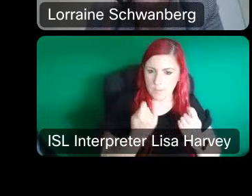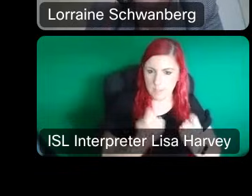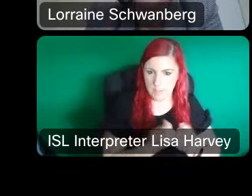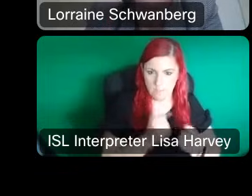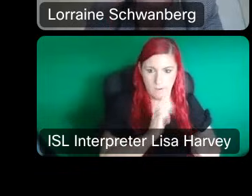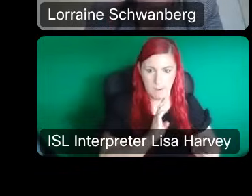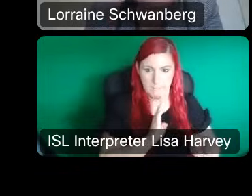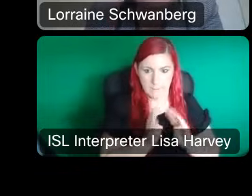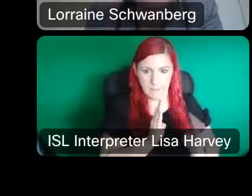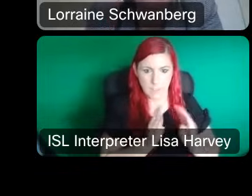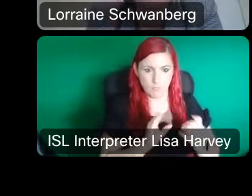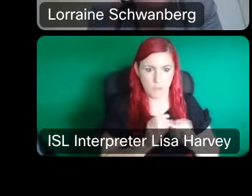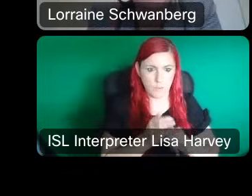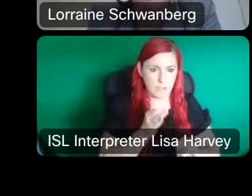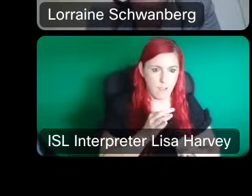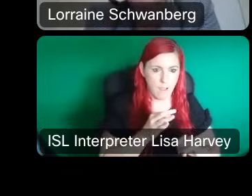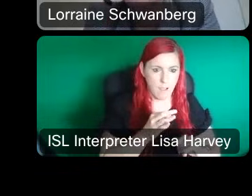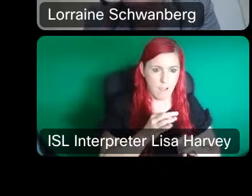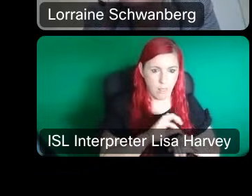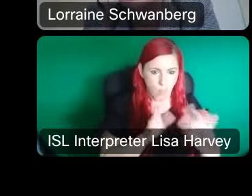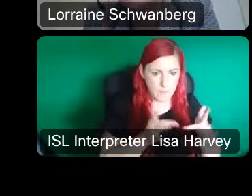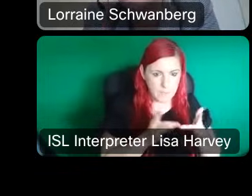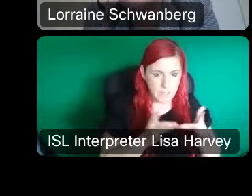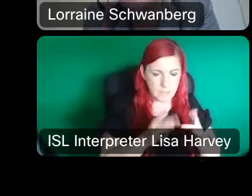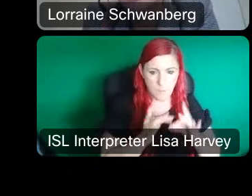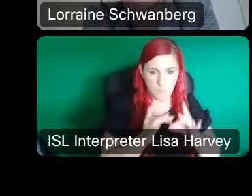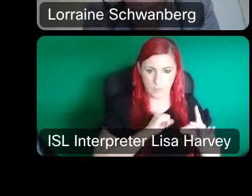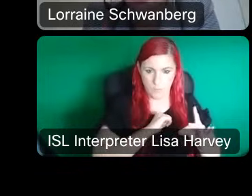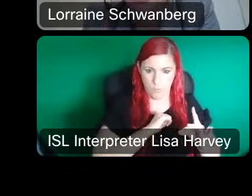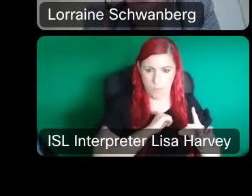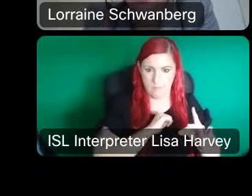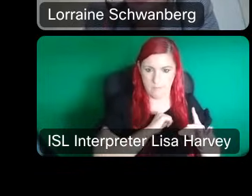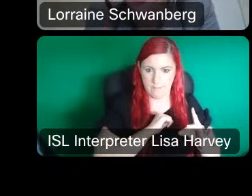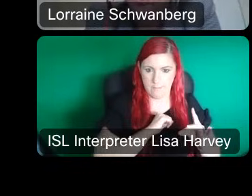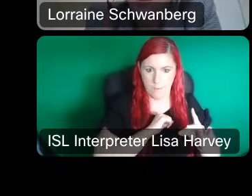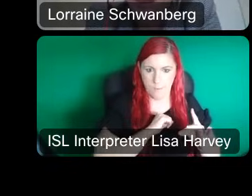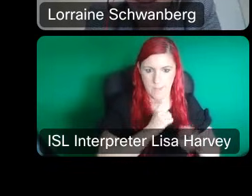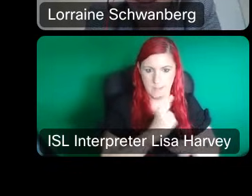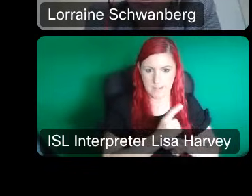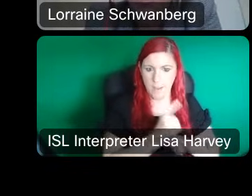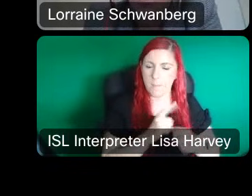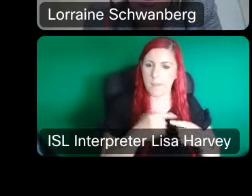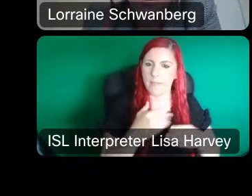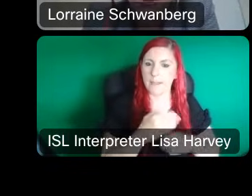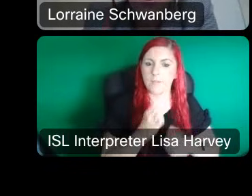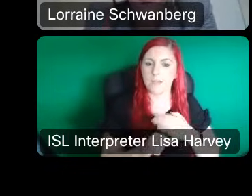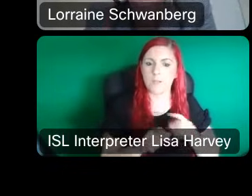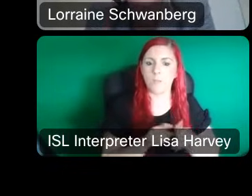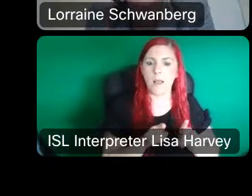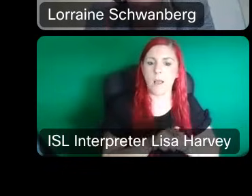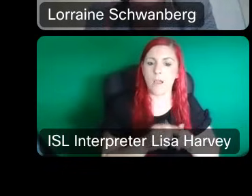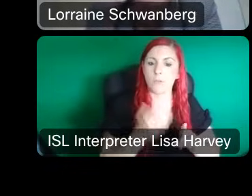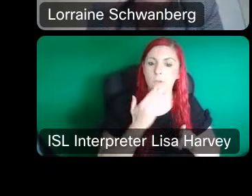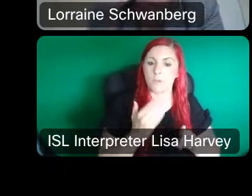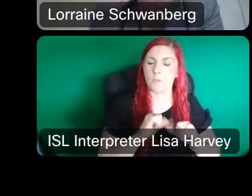the website. So I'm sure if it's not on there right this minute, it will be by the end of the day. And our gratitude to HSE Digital, who are supporting us